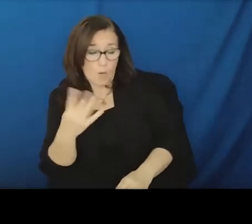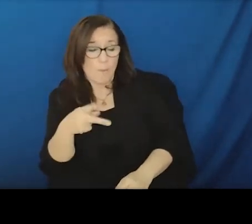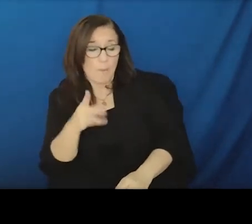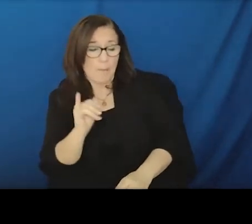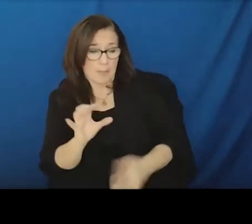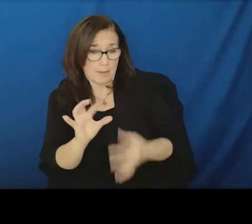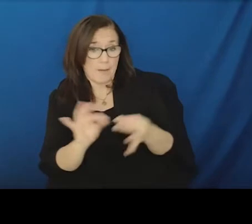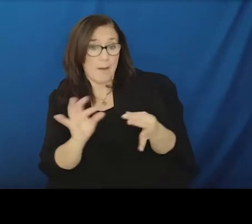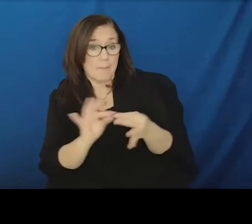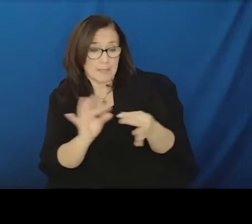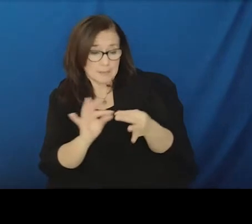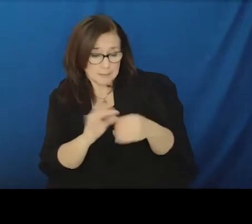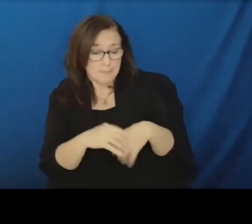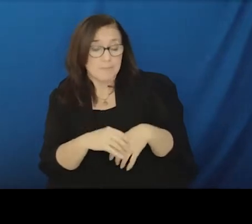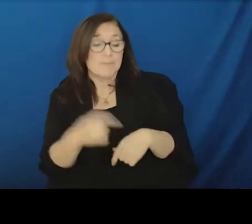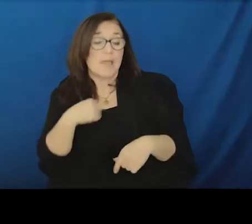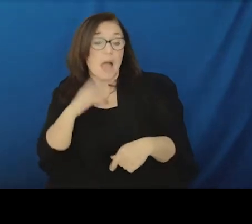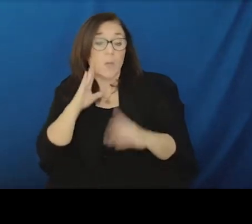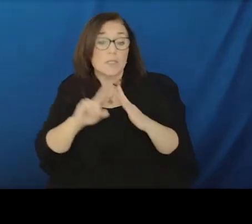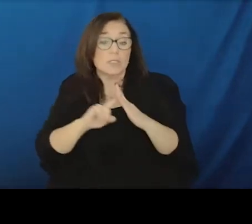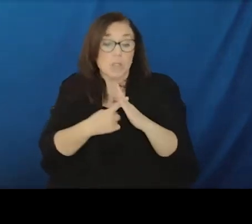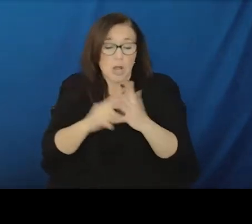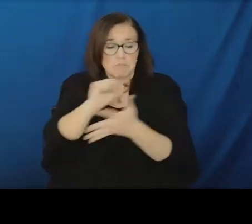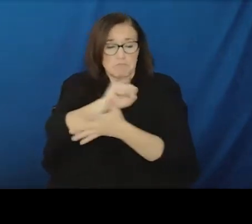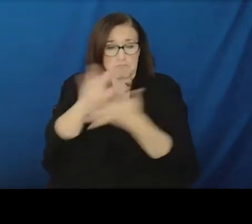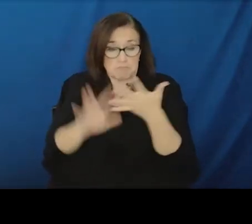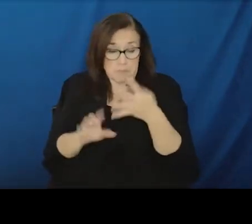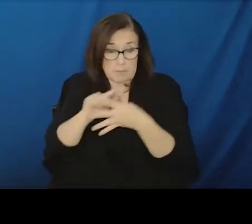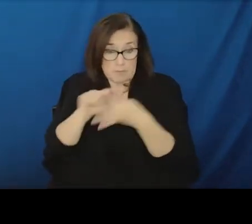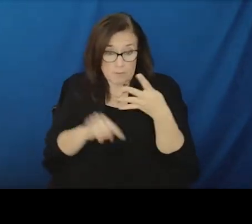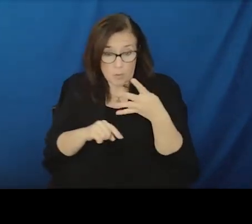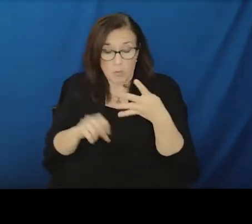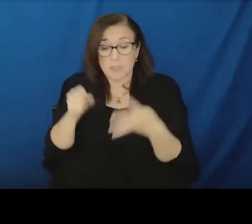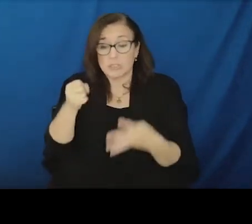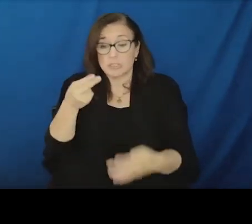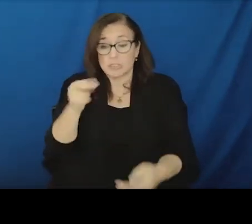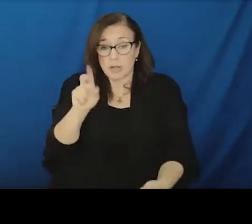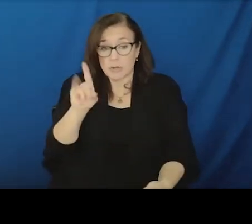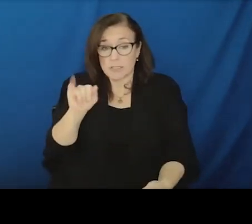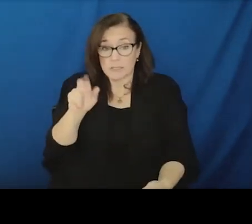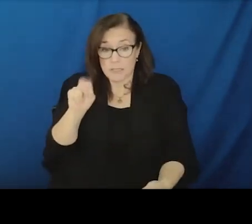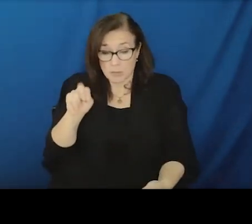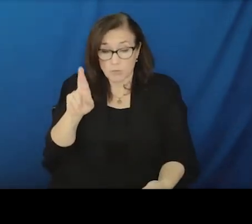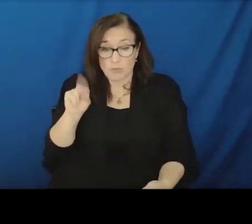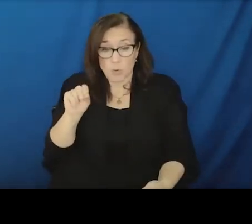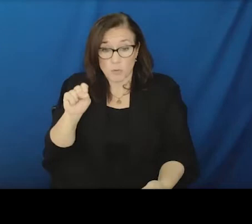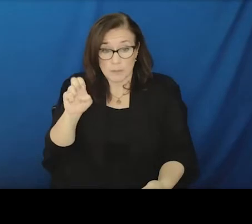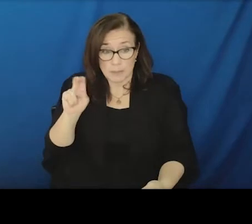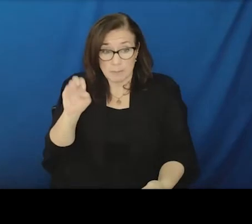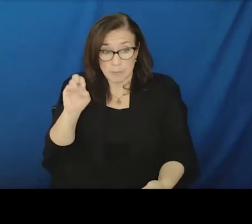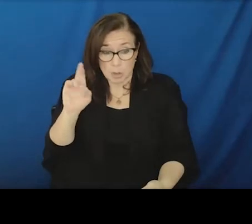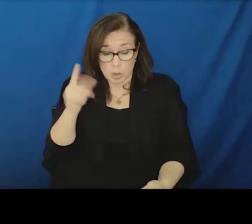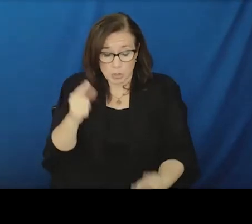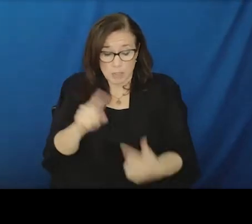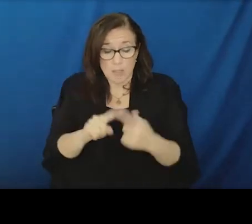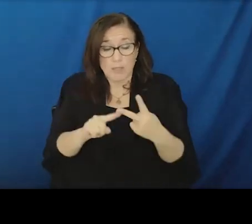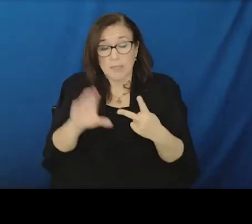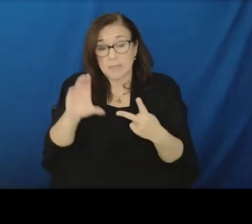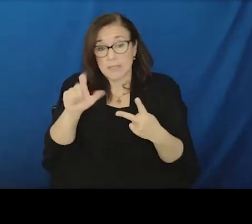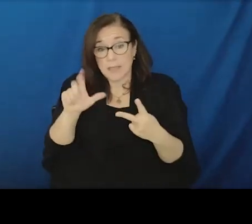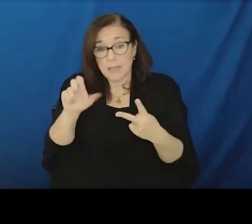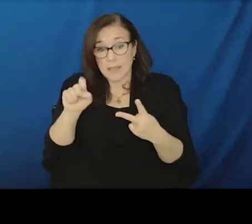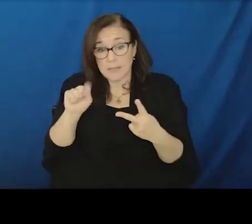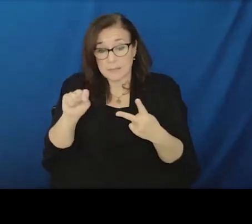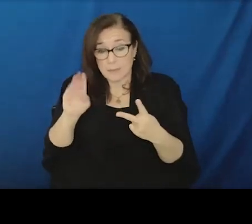item. I will start naming the 4: Sheridan Rosenberg, Celeste Barber, John Morse,